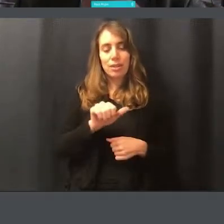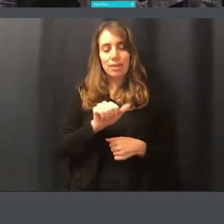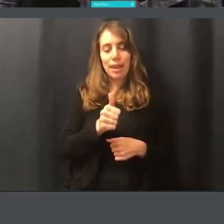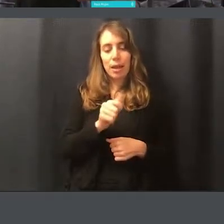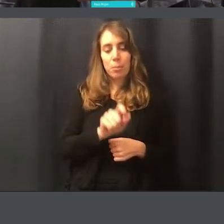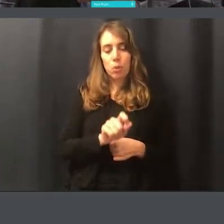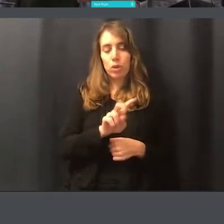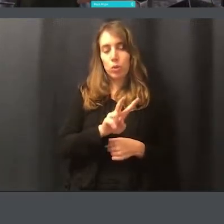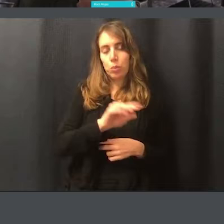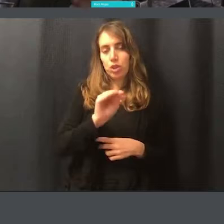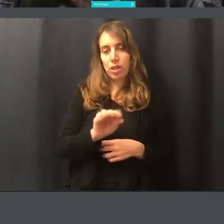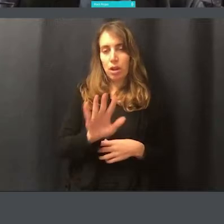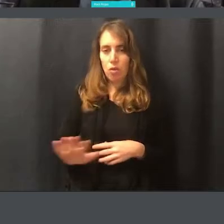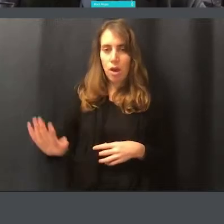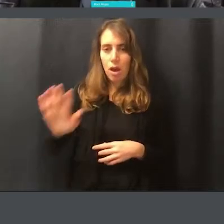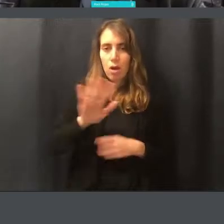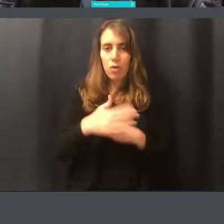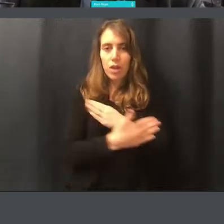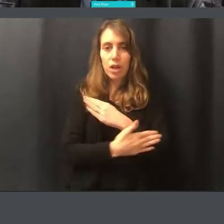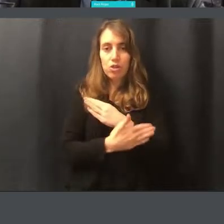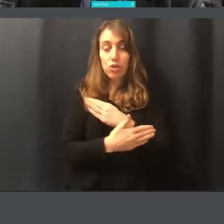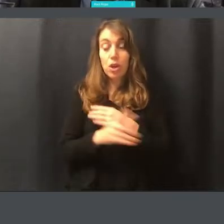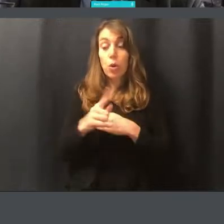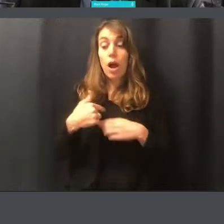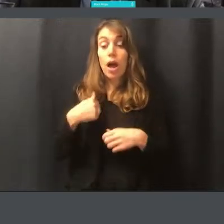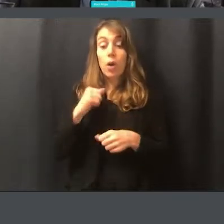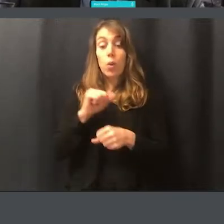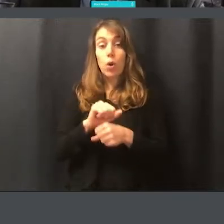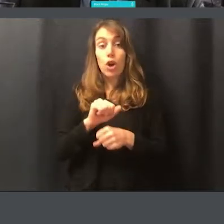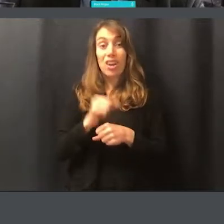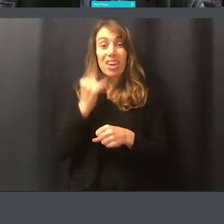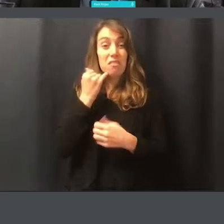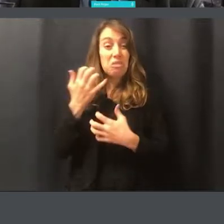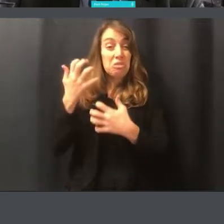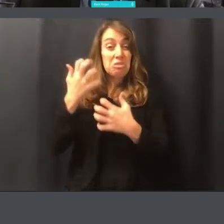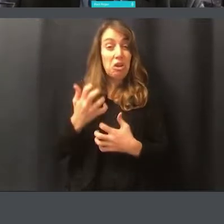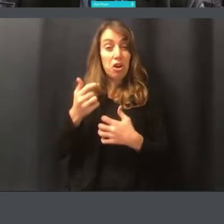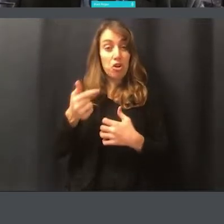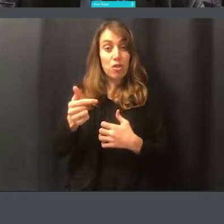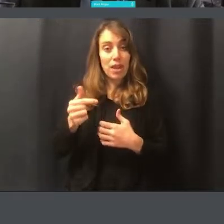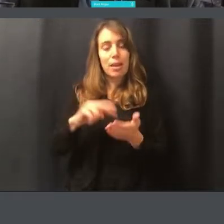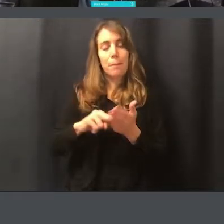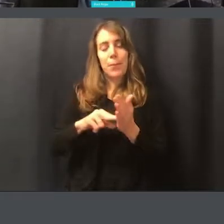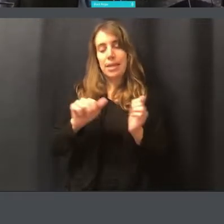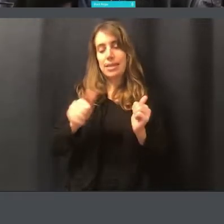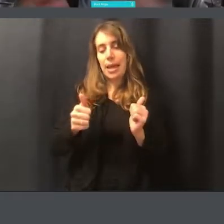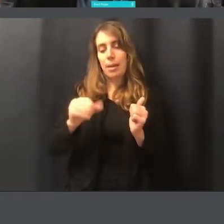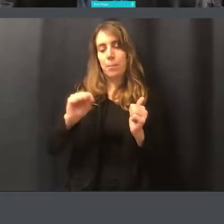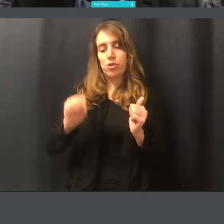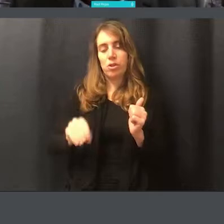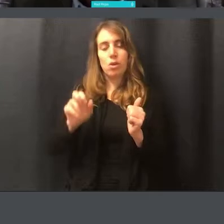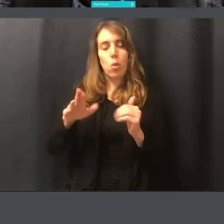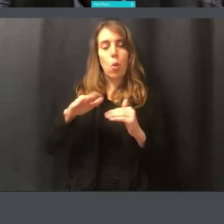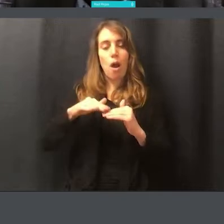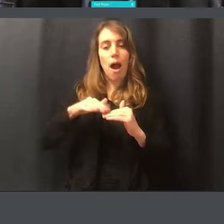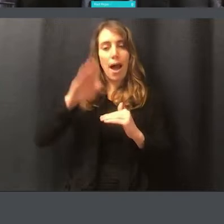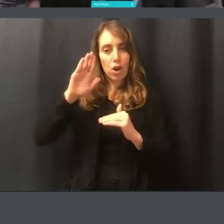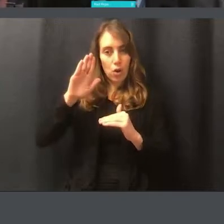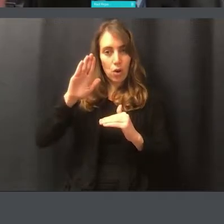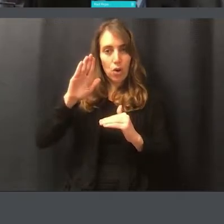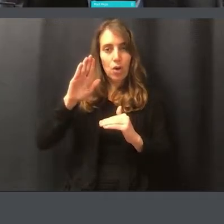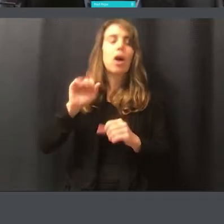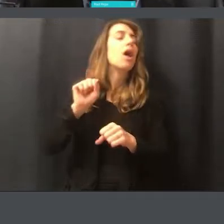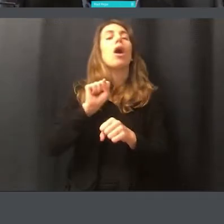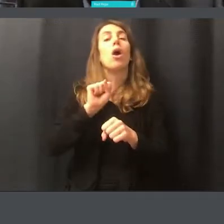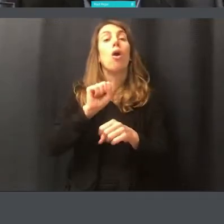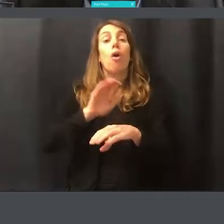country. Where I work, anything that's dark green, that means it's 10% or higher. I work at the state level in Texas,